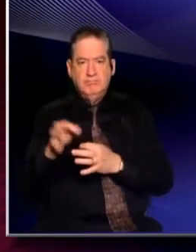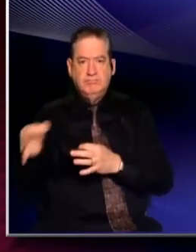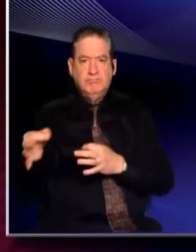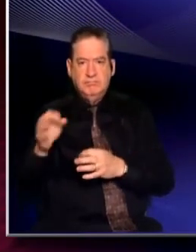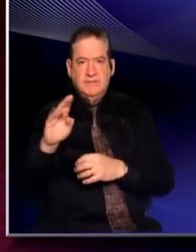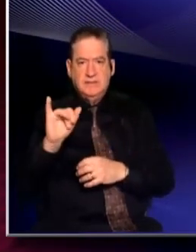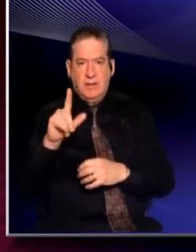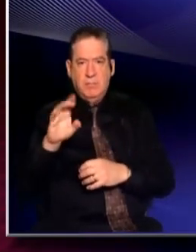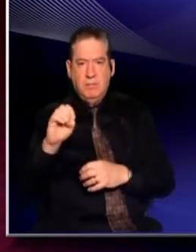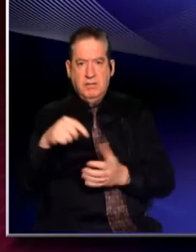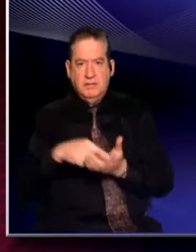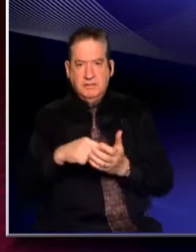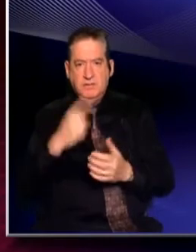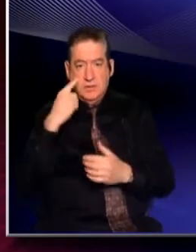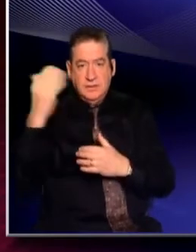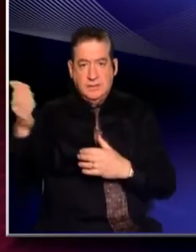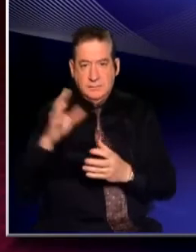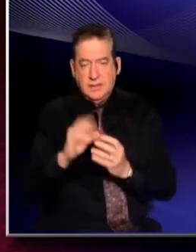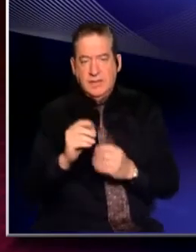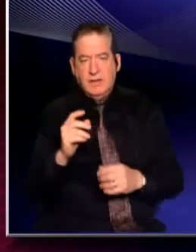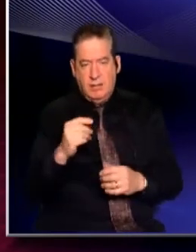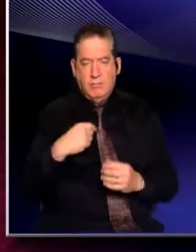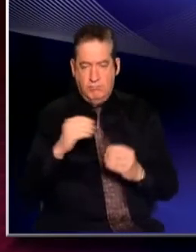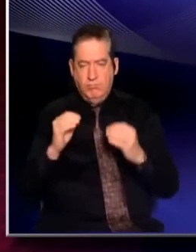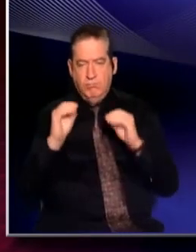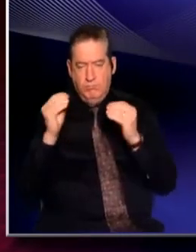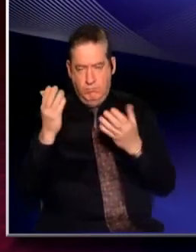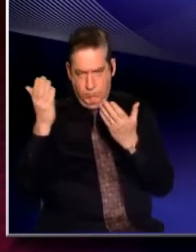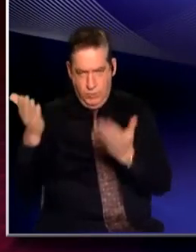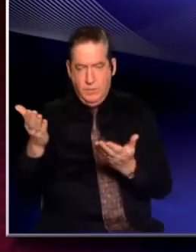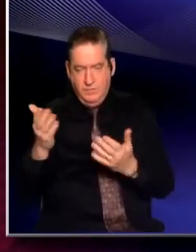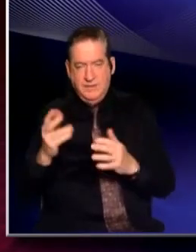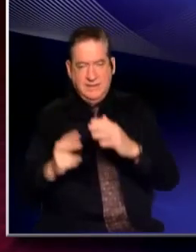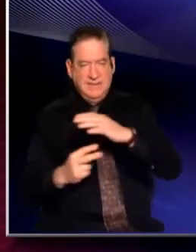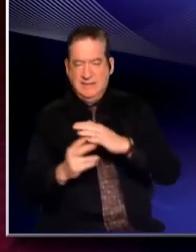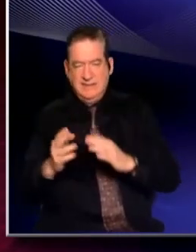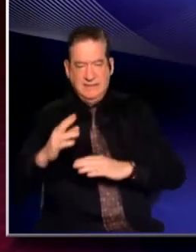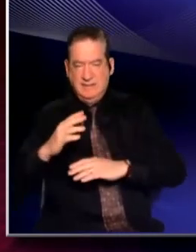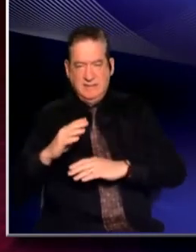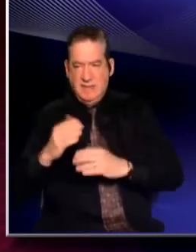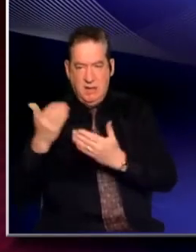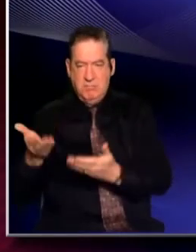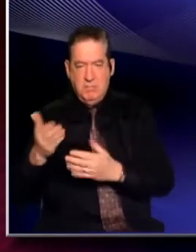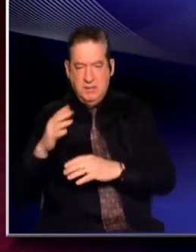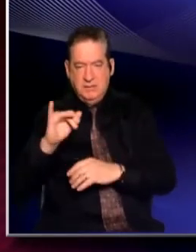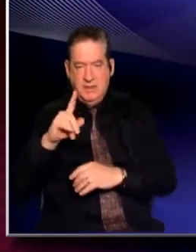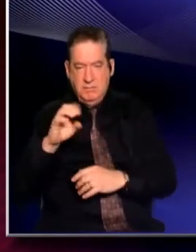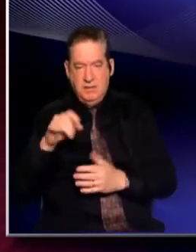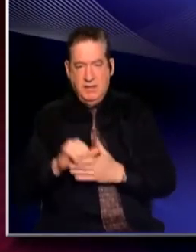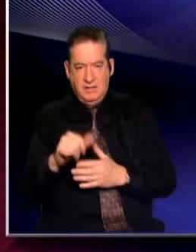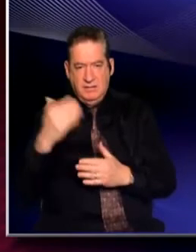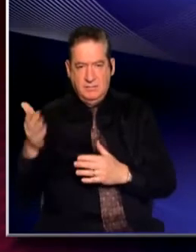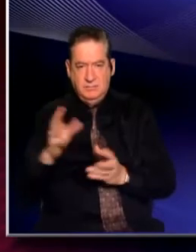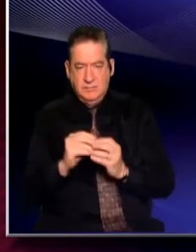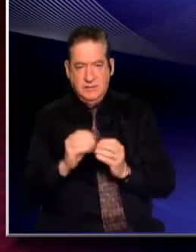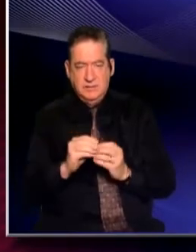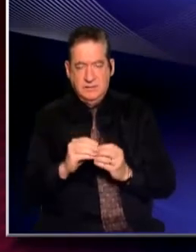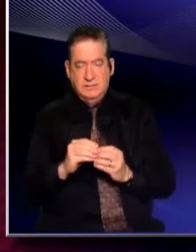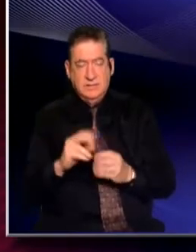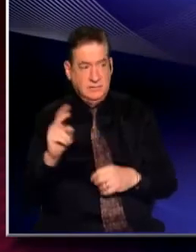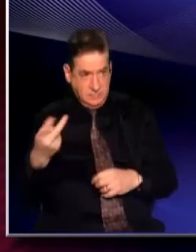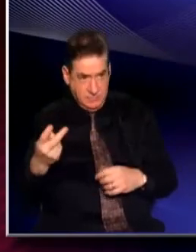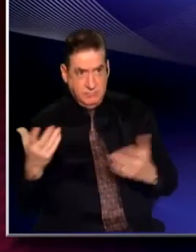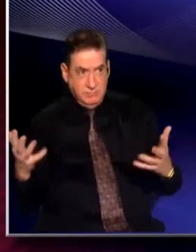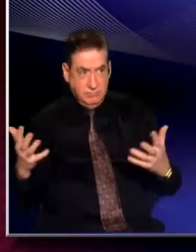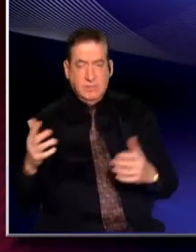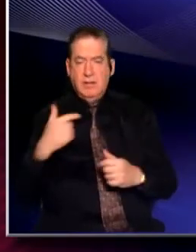I move to table 3.01 until the next meeting. I'll second Could that. be a retreat even. So, all